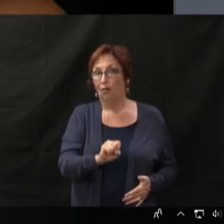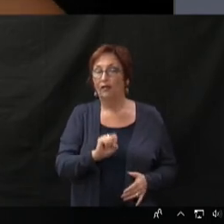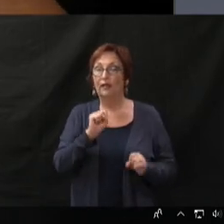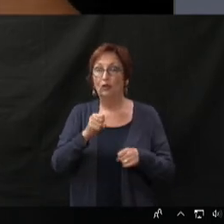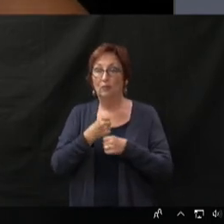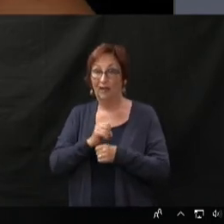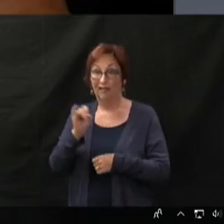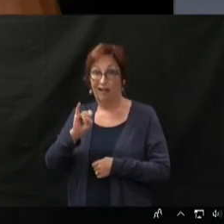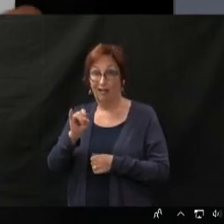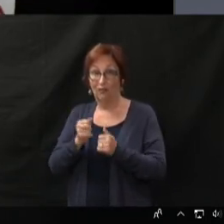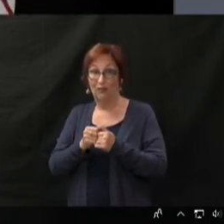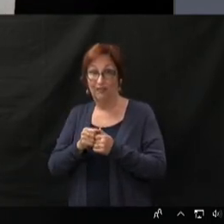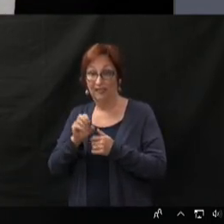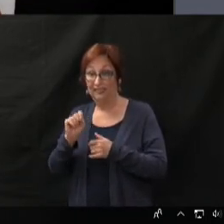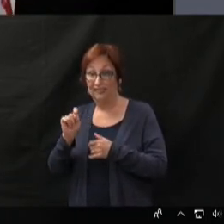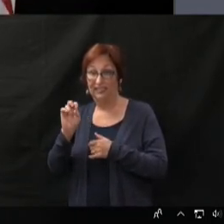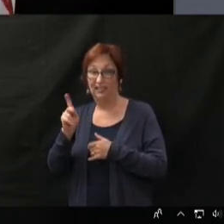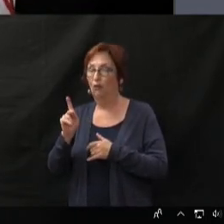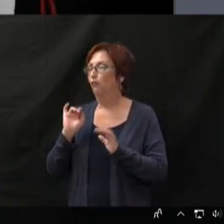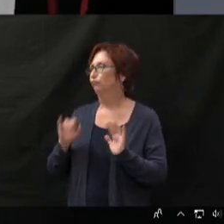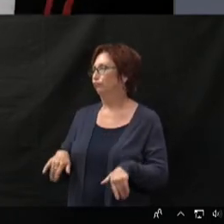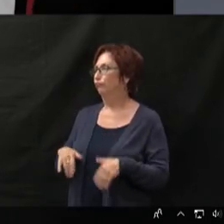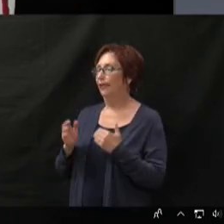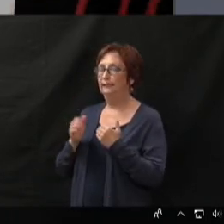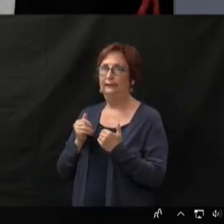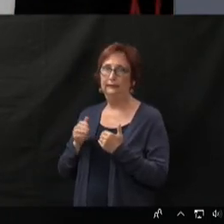stick? Oh, that's easy. We're going to make I.